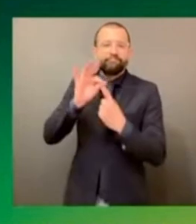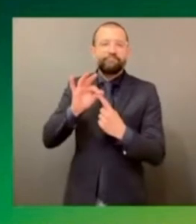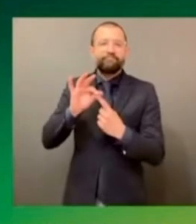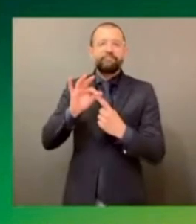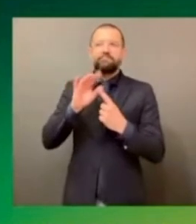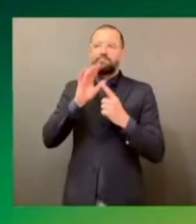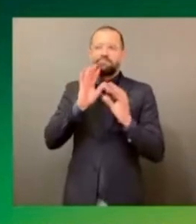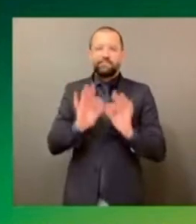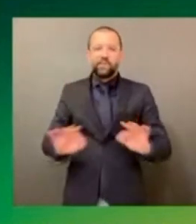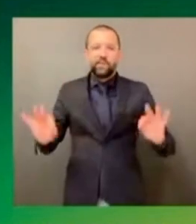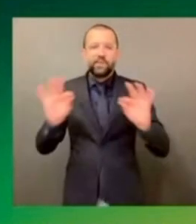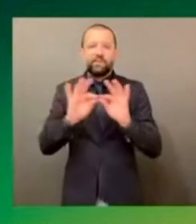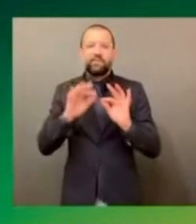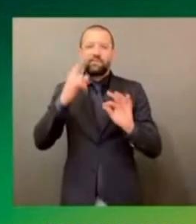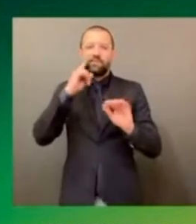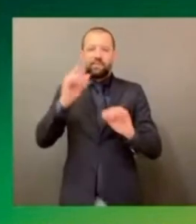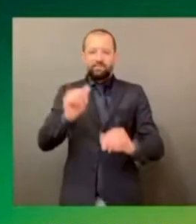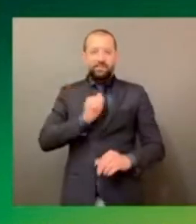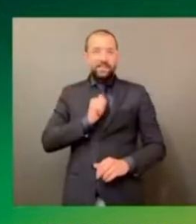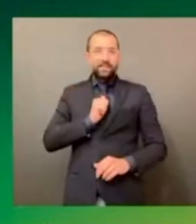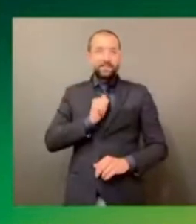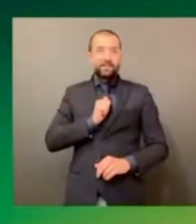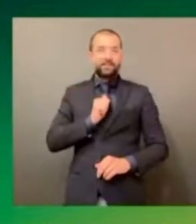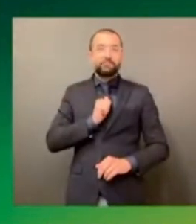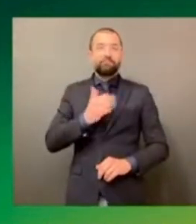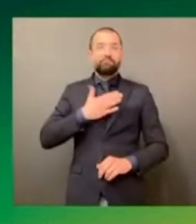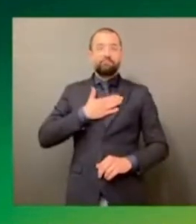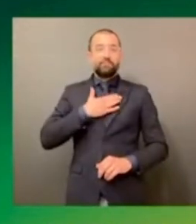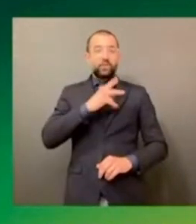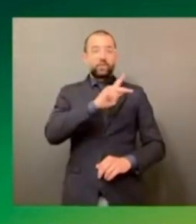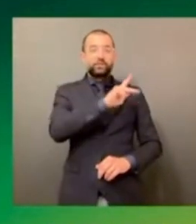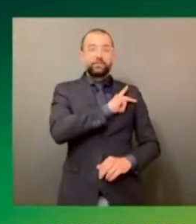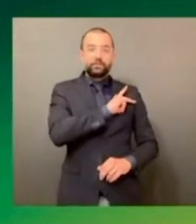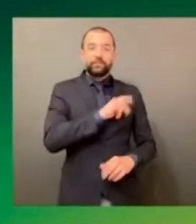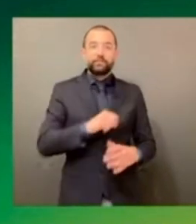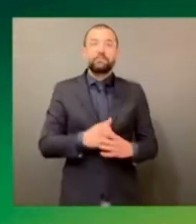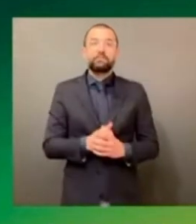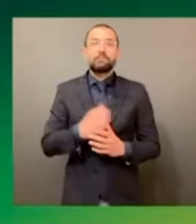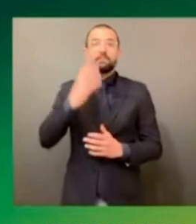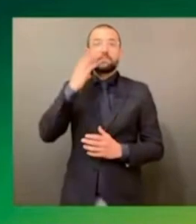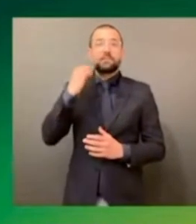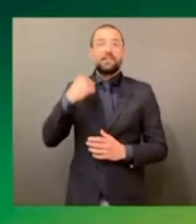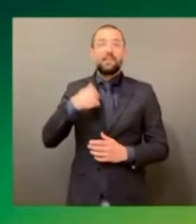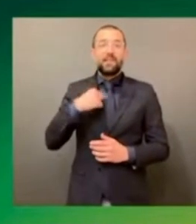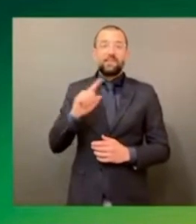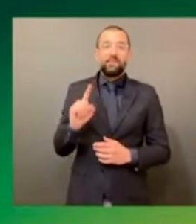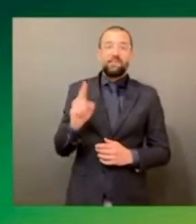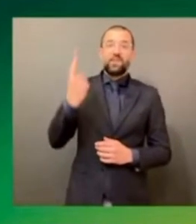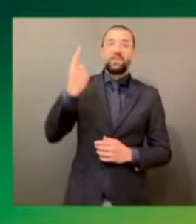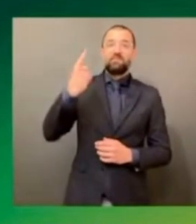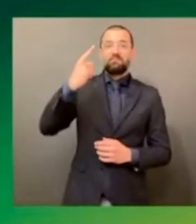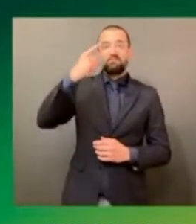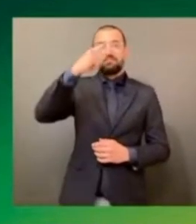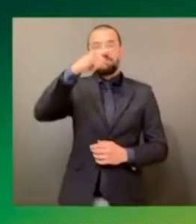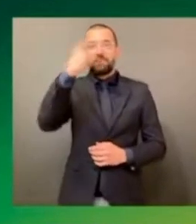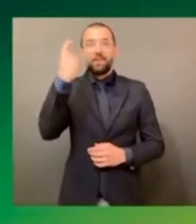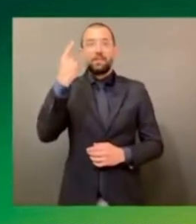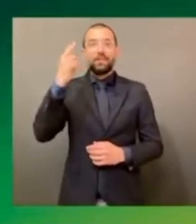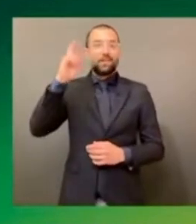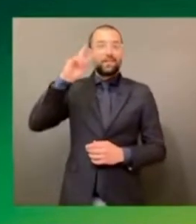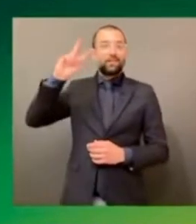personally, as the first Black Vice President of the United States of America.